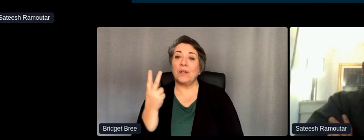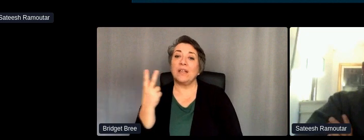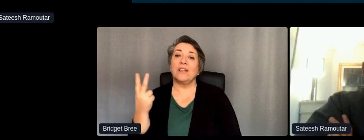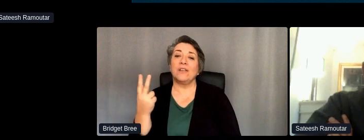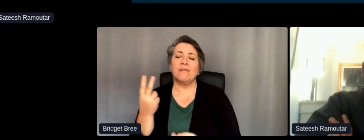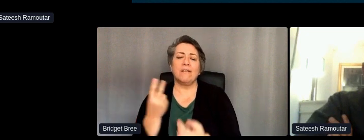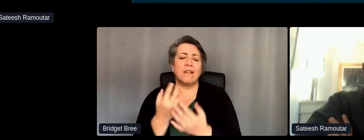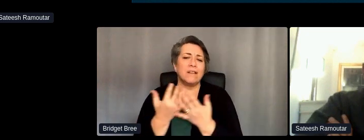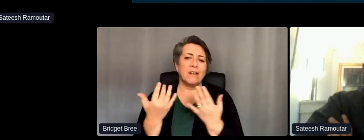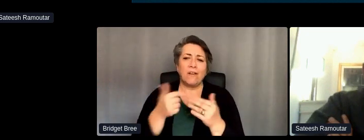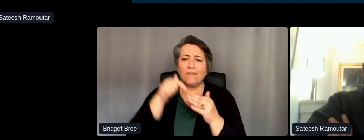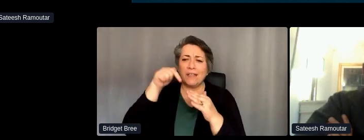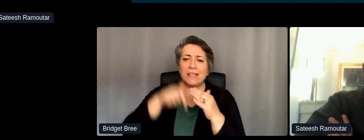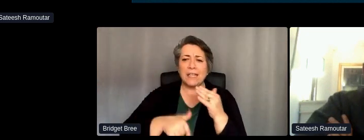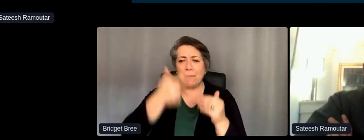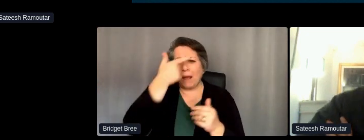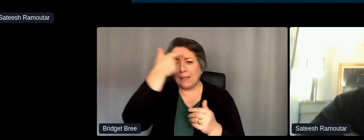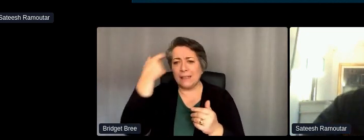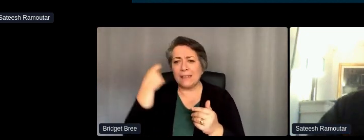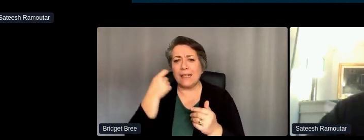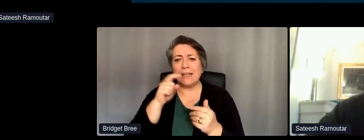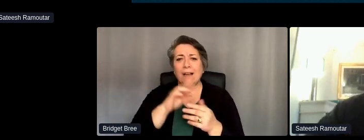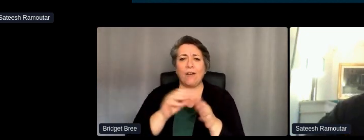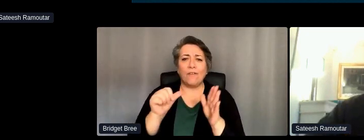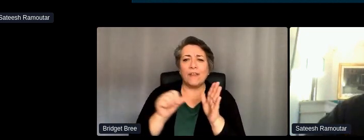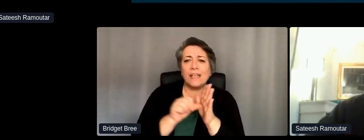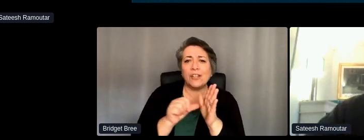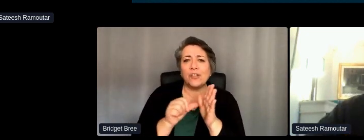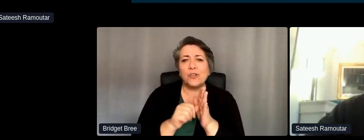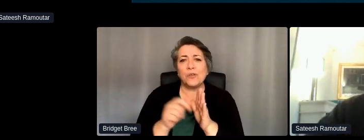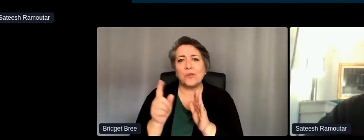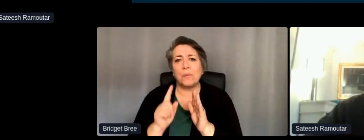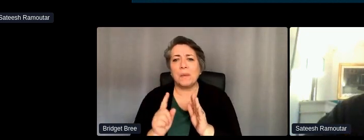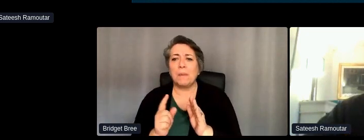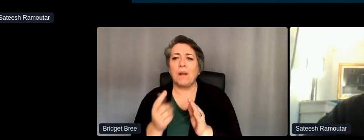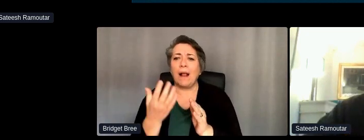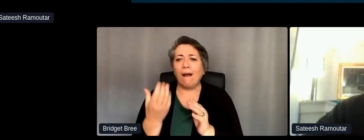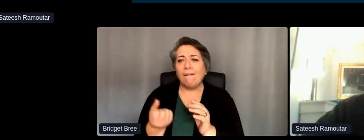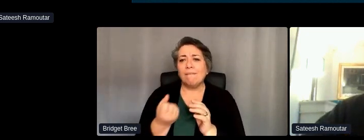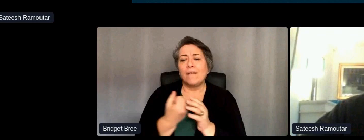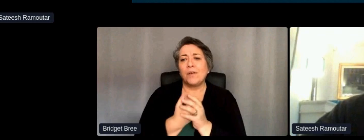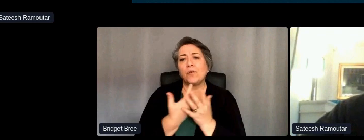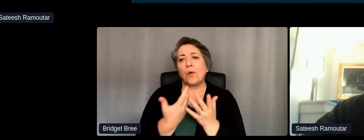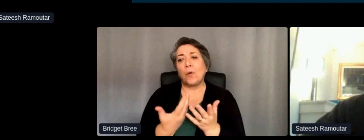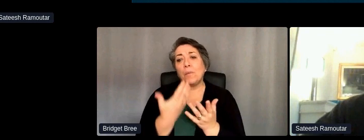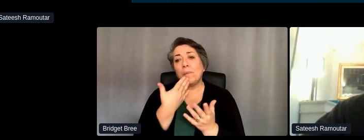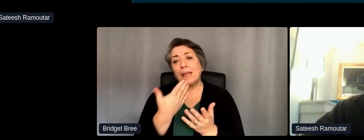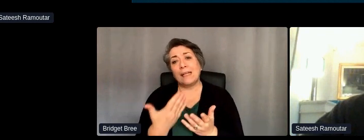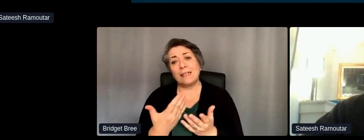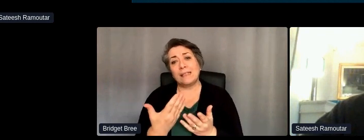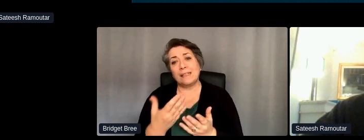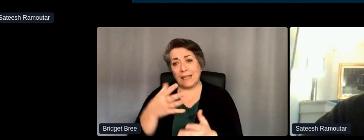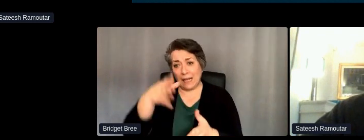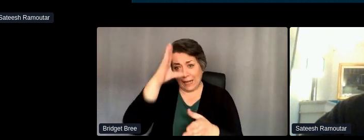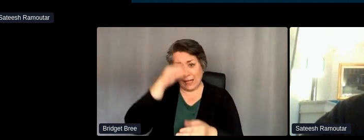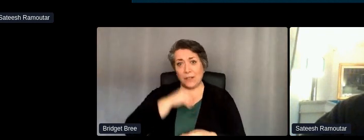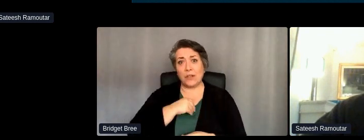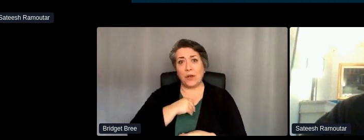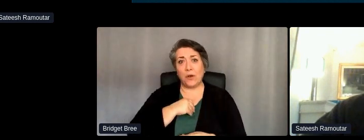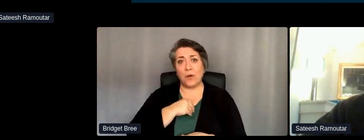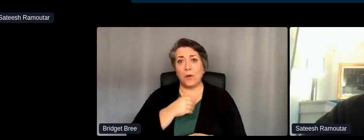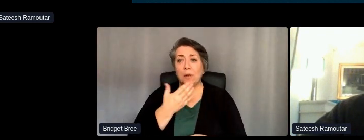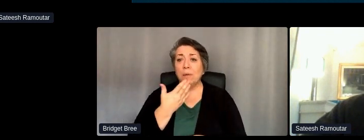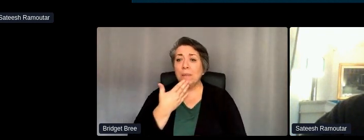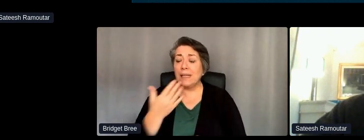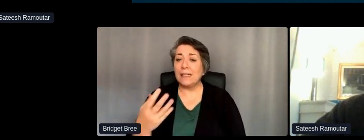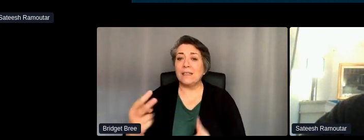that people are facing, and so we'd love to hear back from you. You have on the screen there, you have